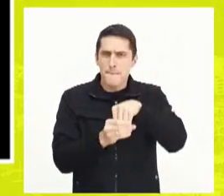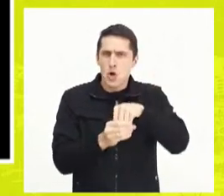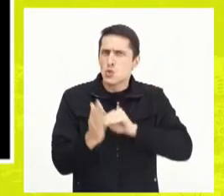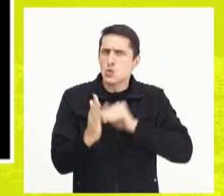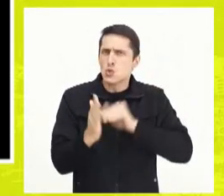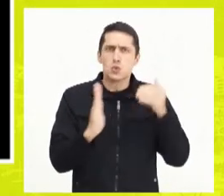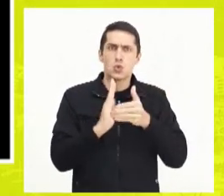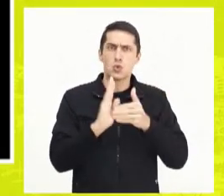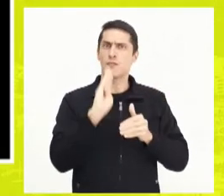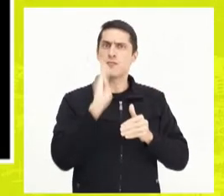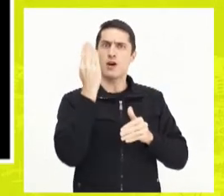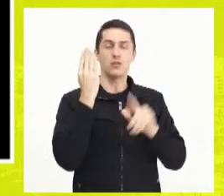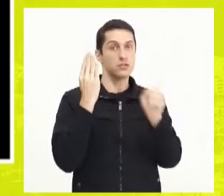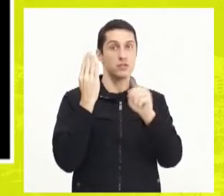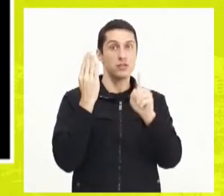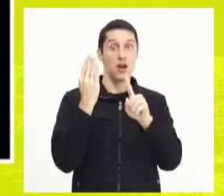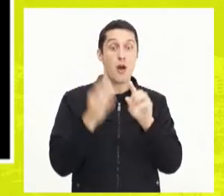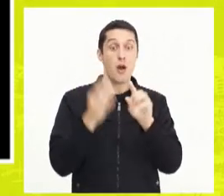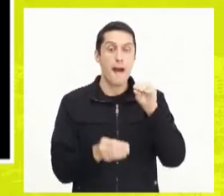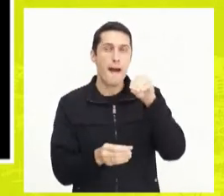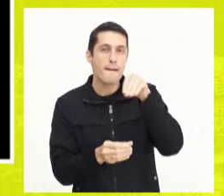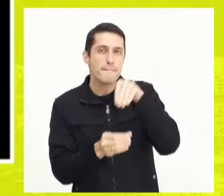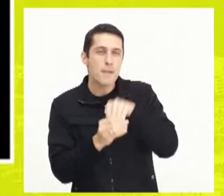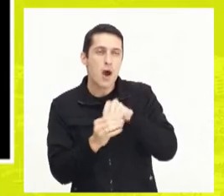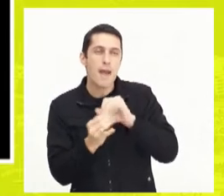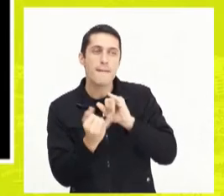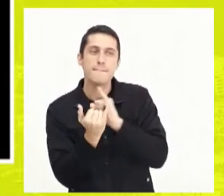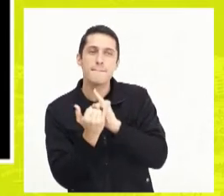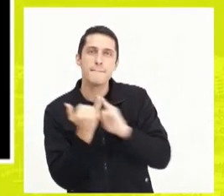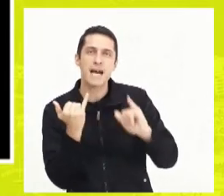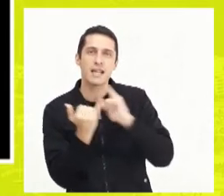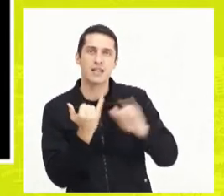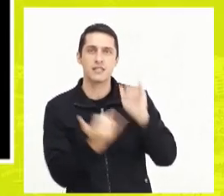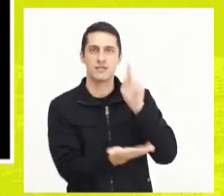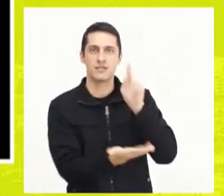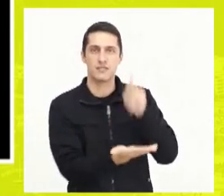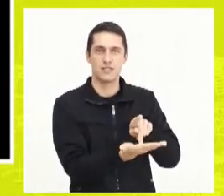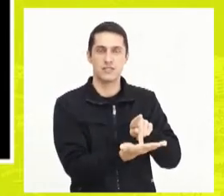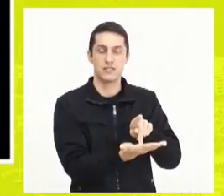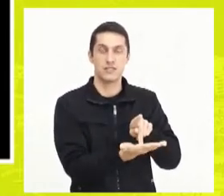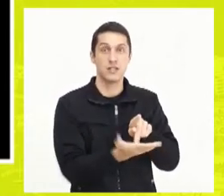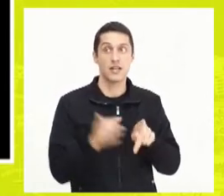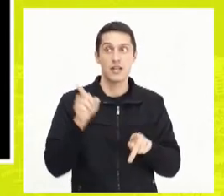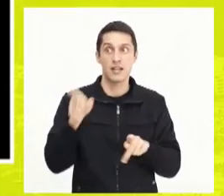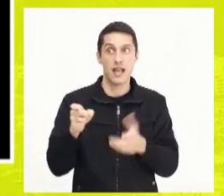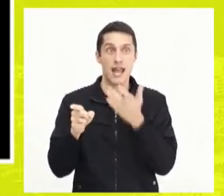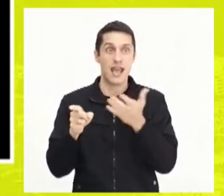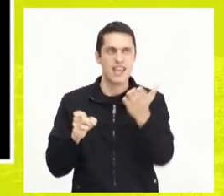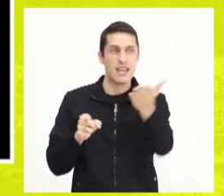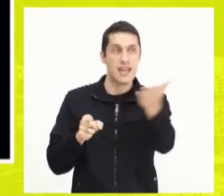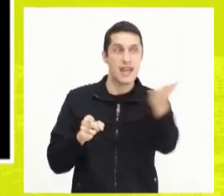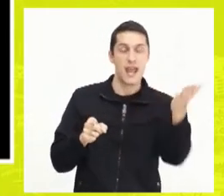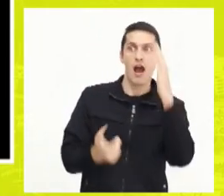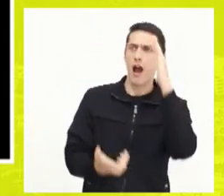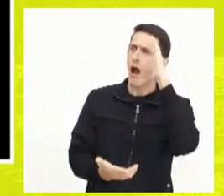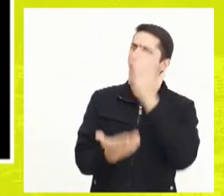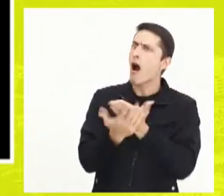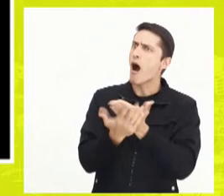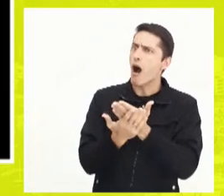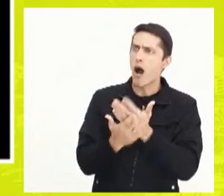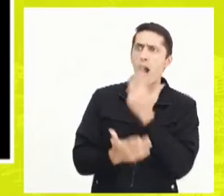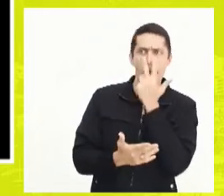fraud a fraud there's something that near the fact in order for